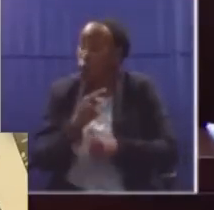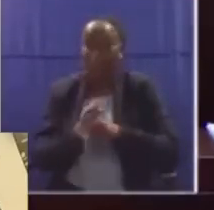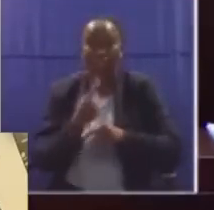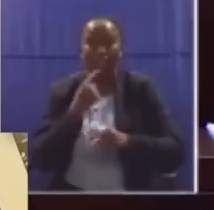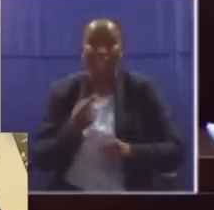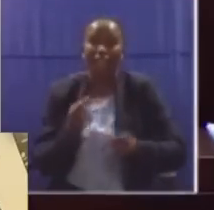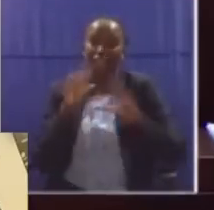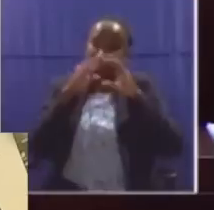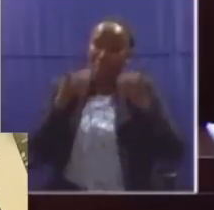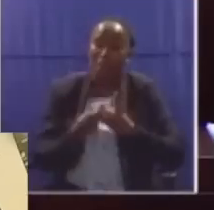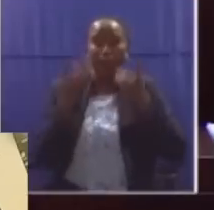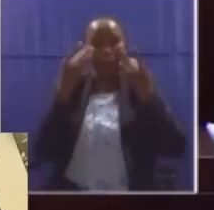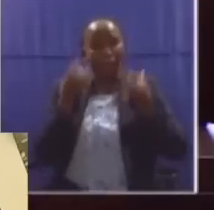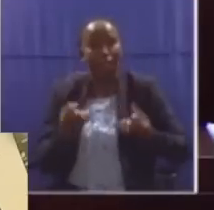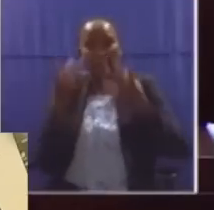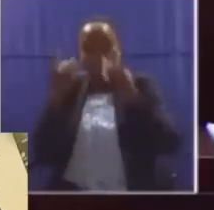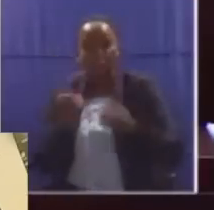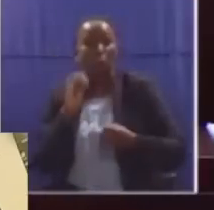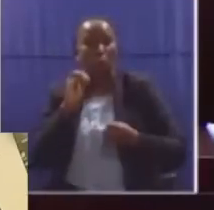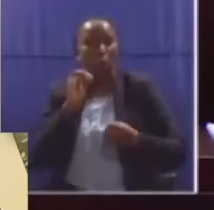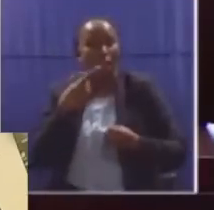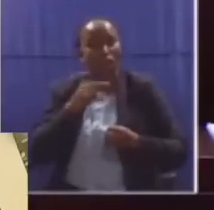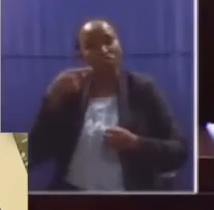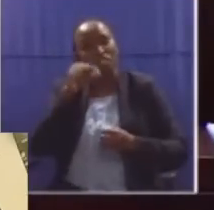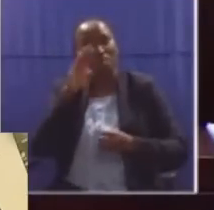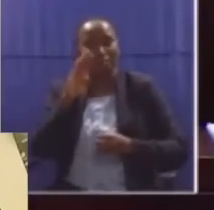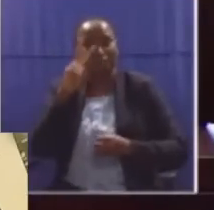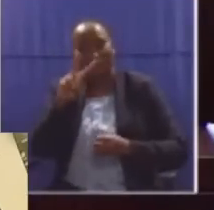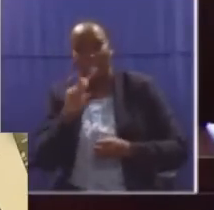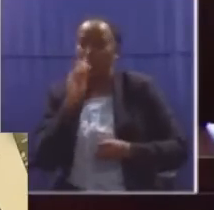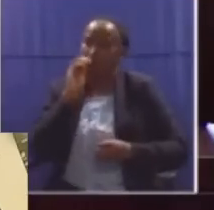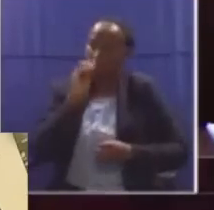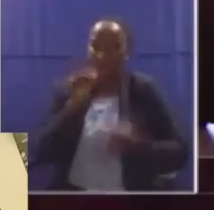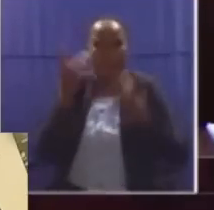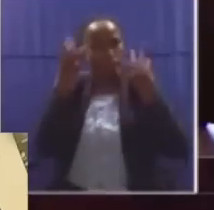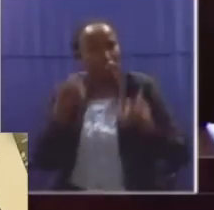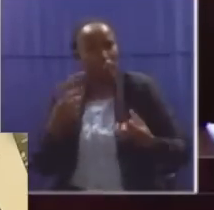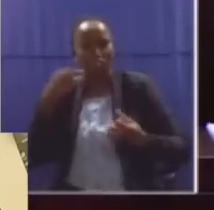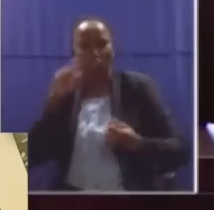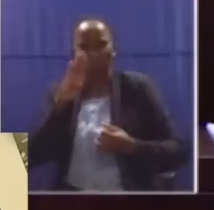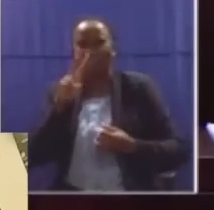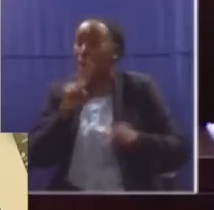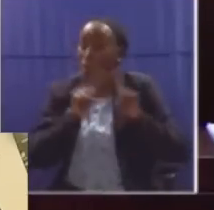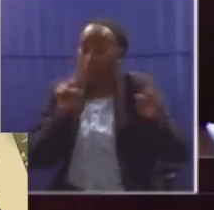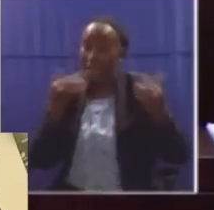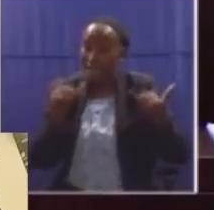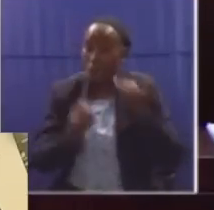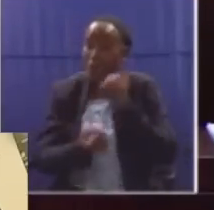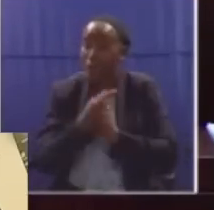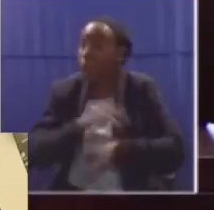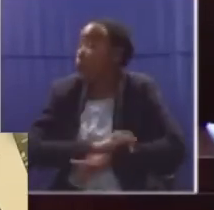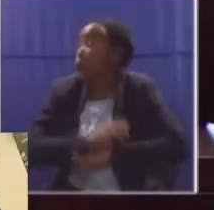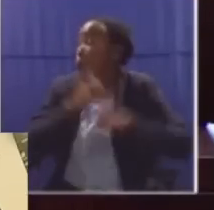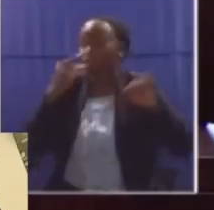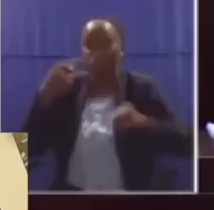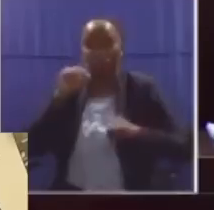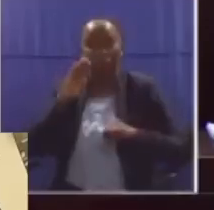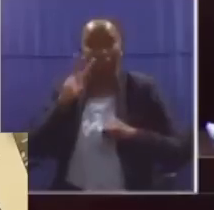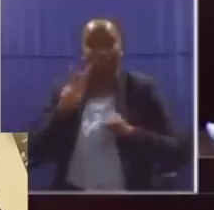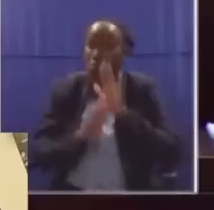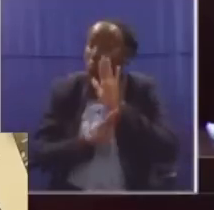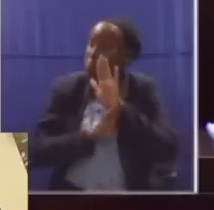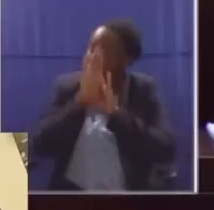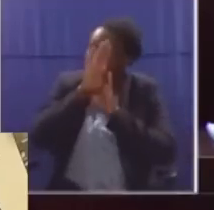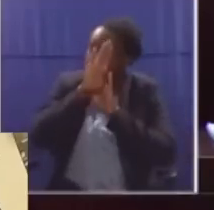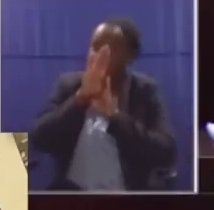budget to the fight against gender-based violence, yet murders of women and children have increased by 28% and 17% respectively, and the